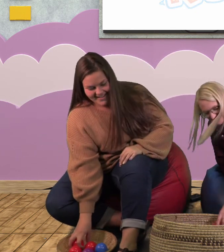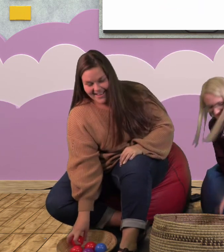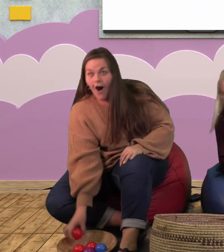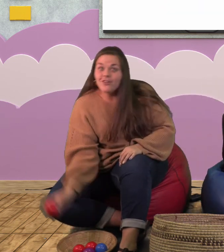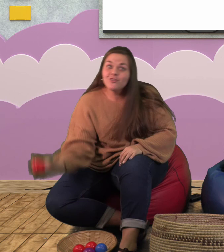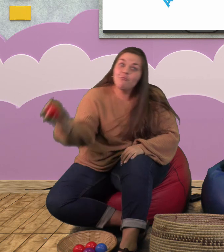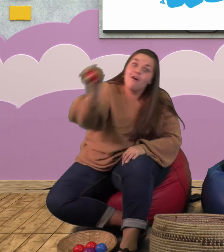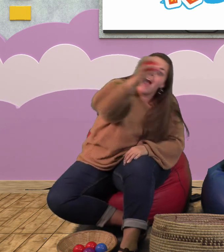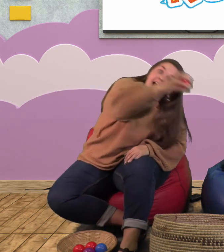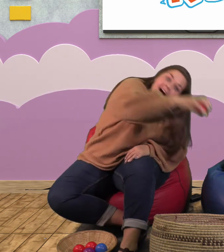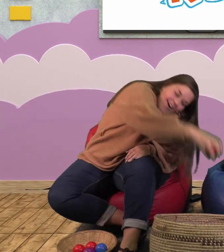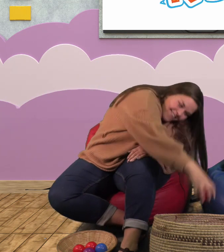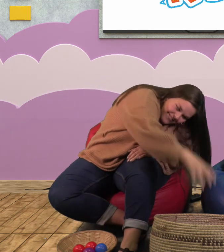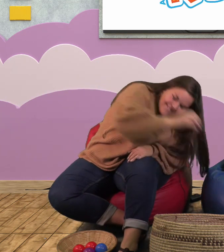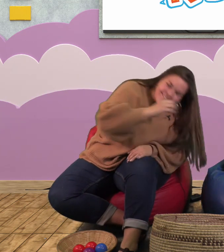11,